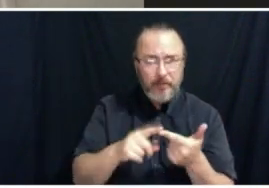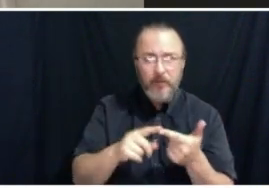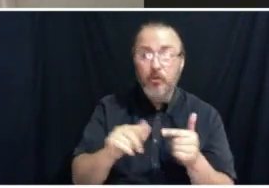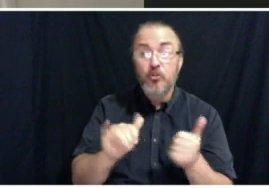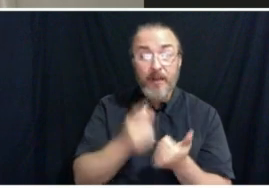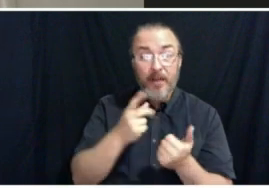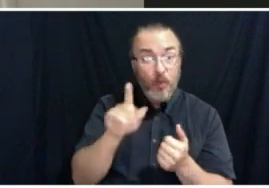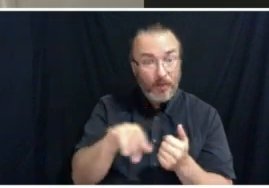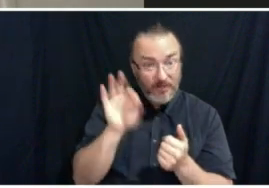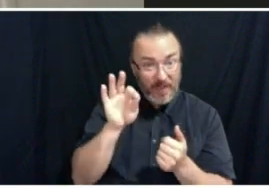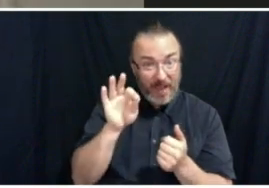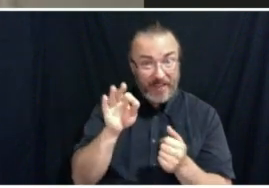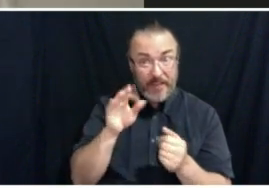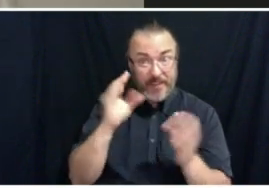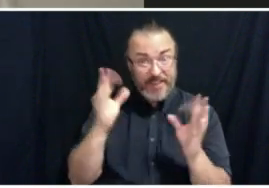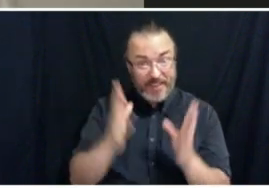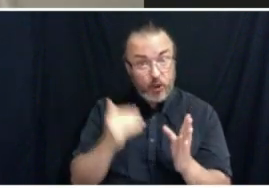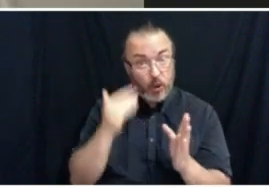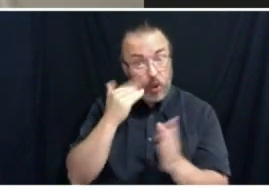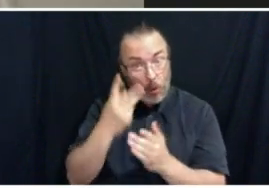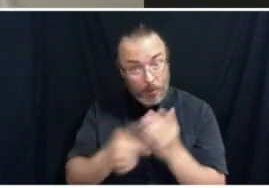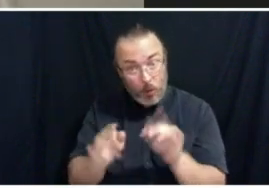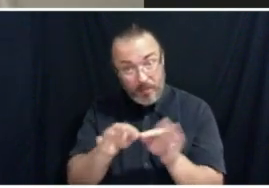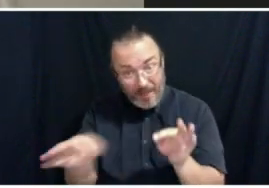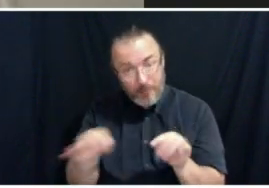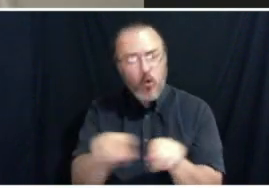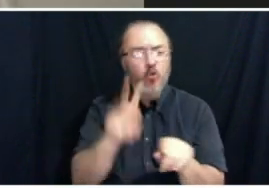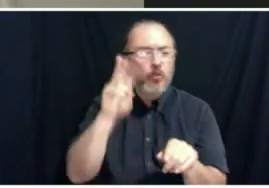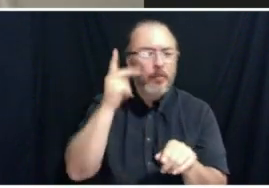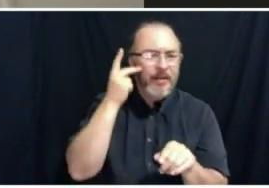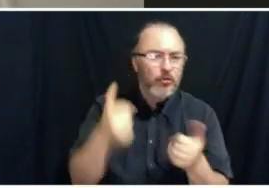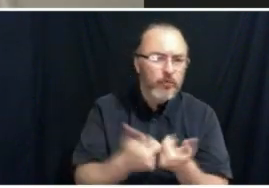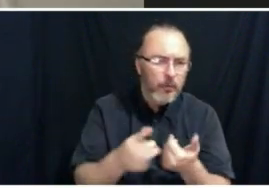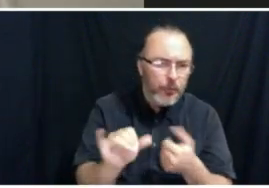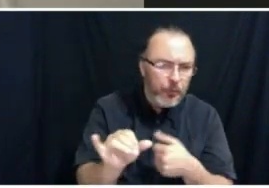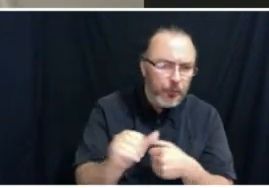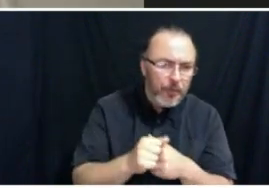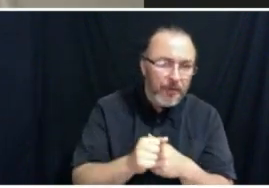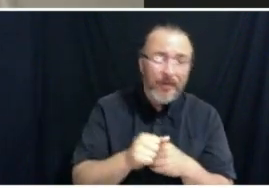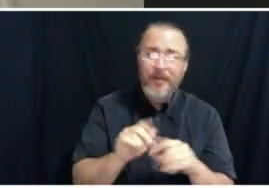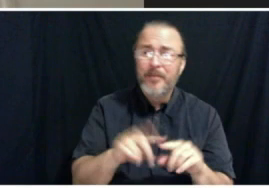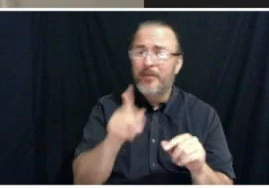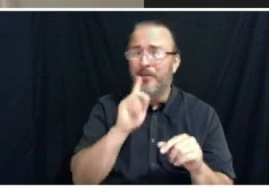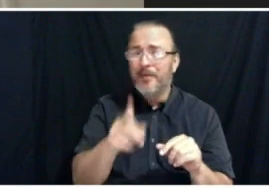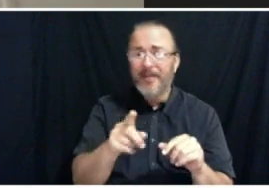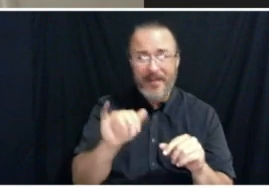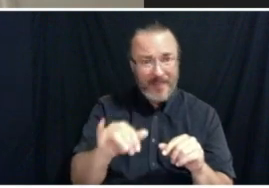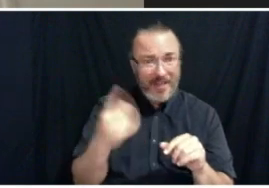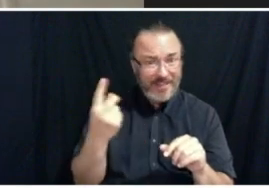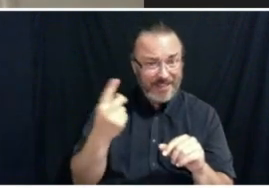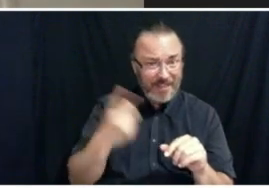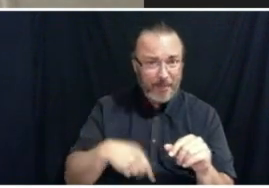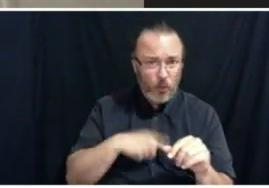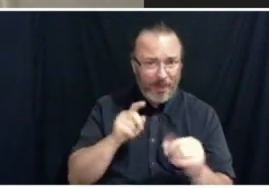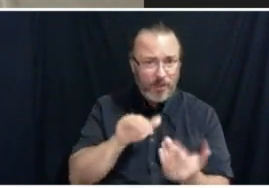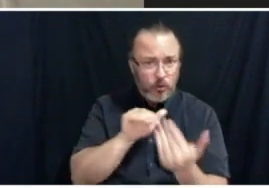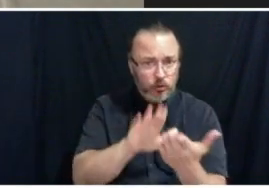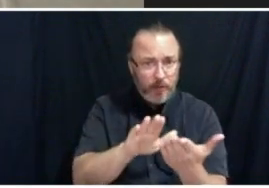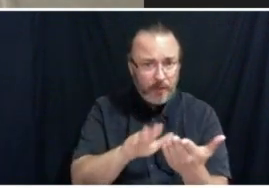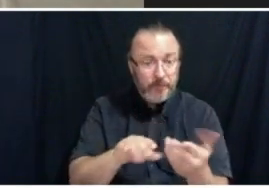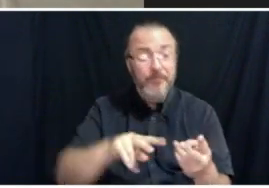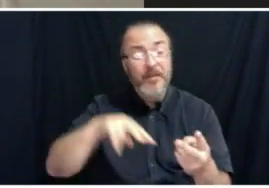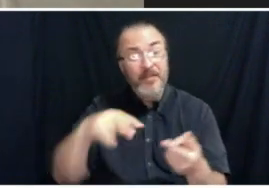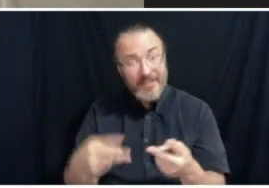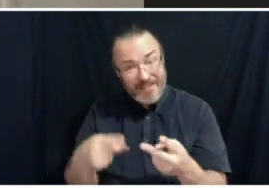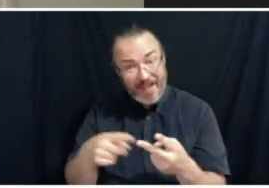both languages, and sometimes there are political challenges. So, but I mean, that's something that we really need to address. And the second point I wanted to